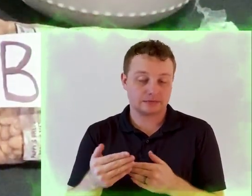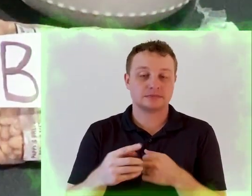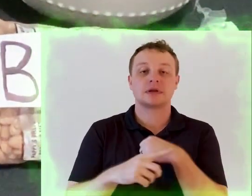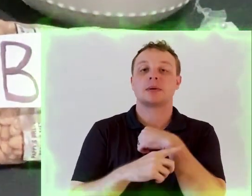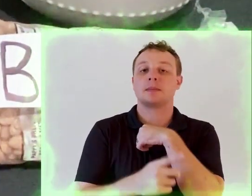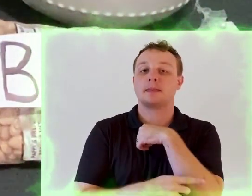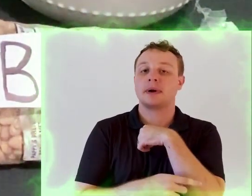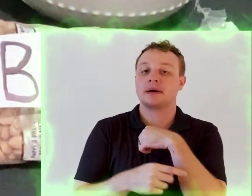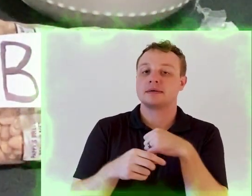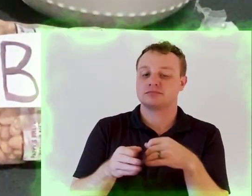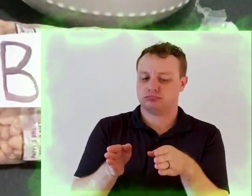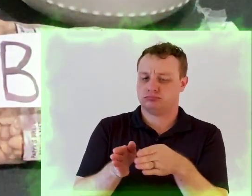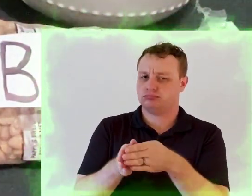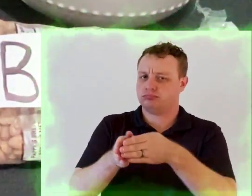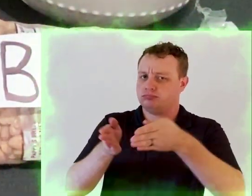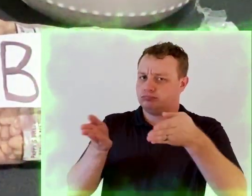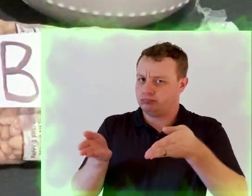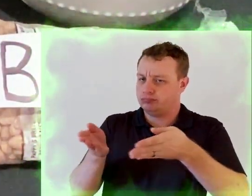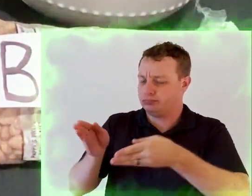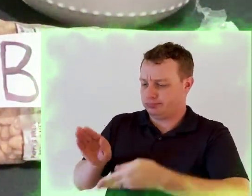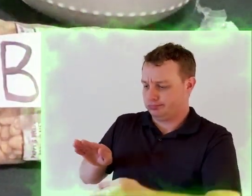baggie.